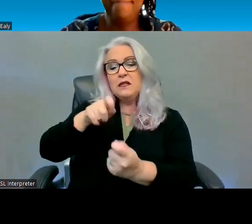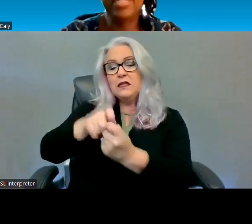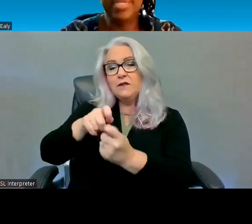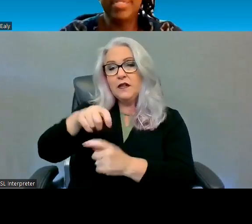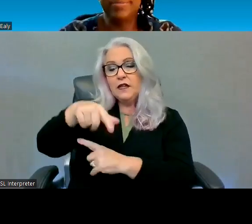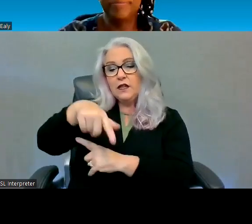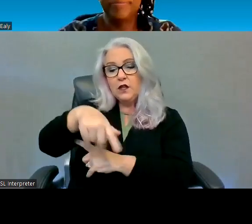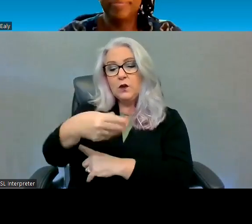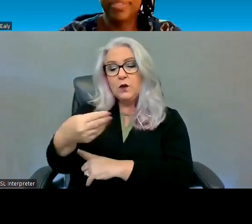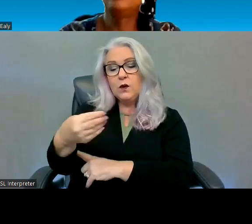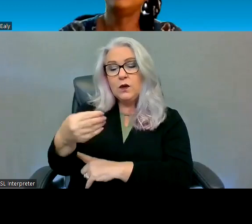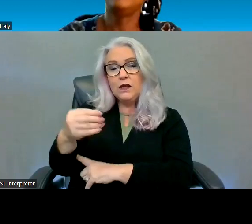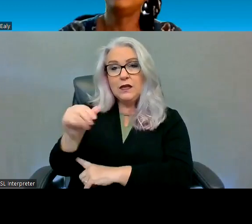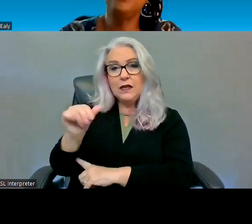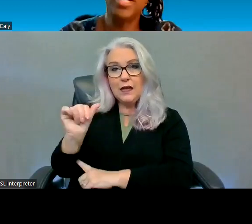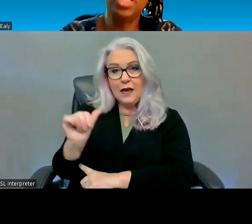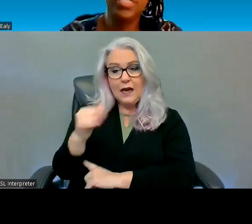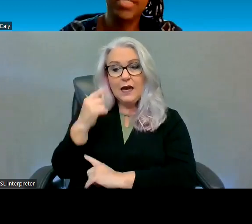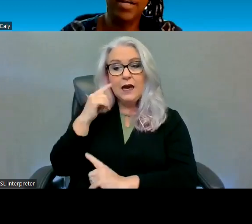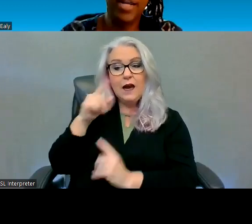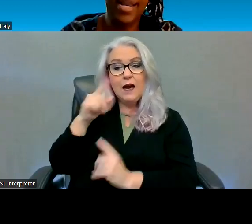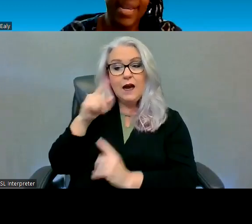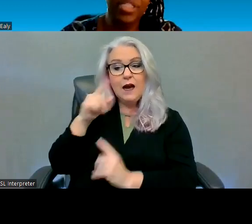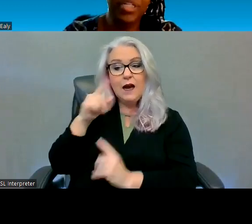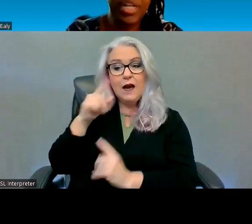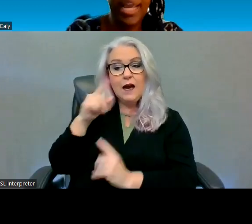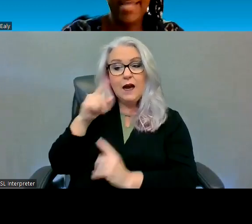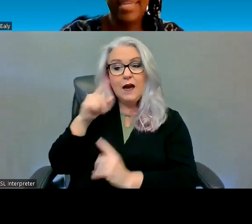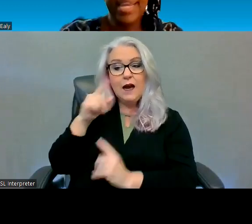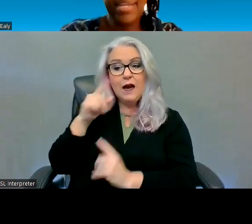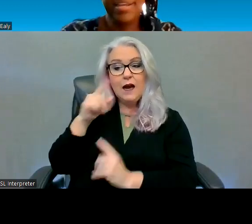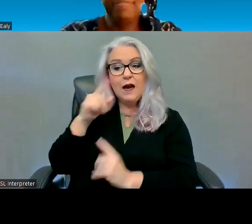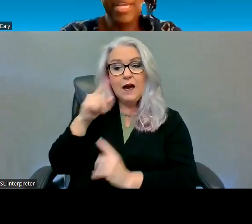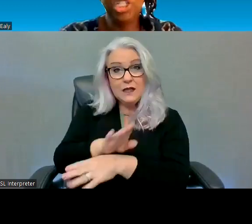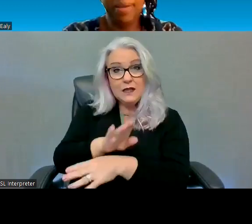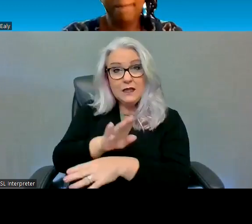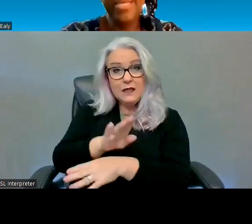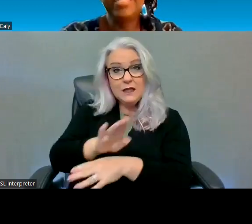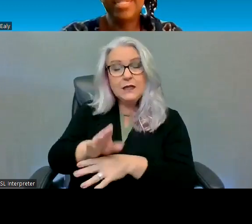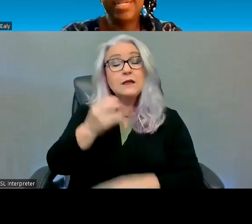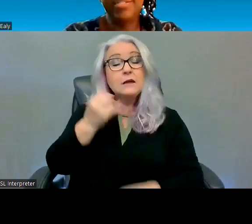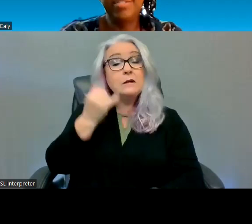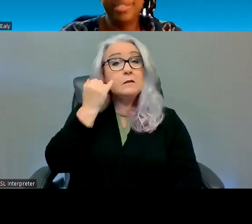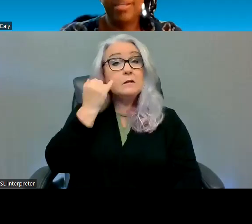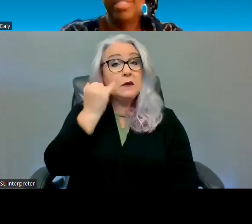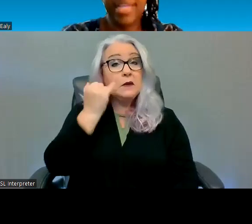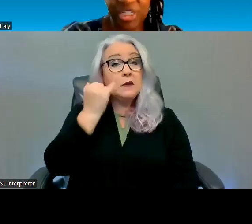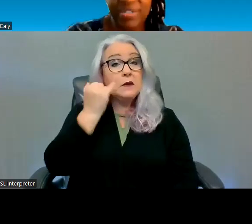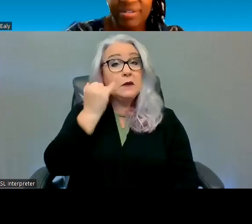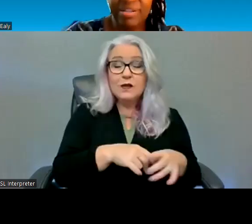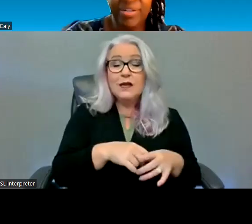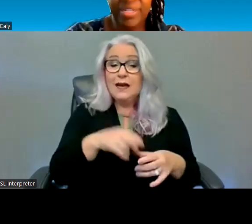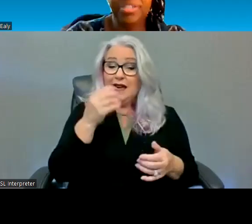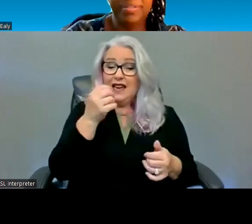that business. If questions are not answered at the end of each business's